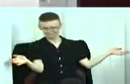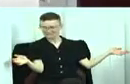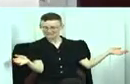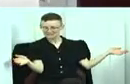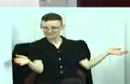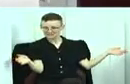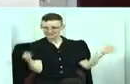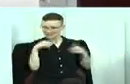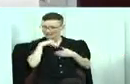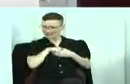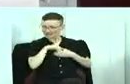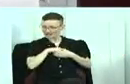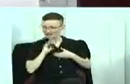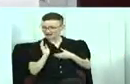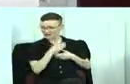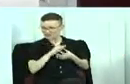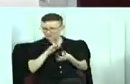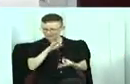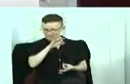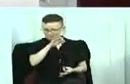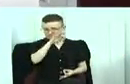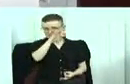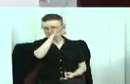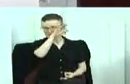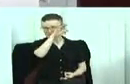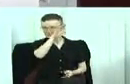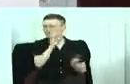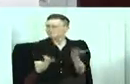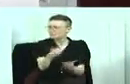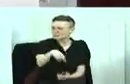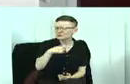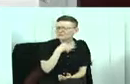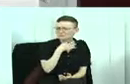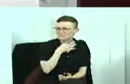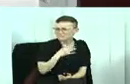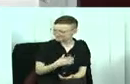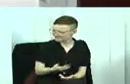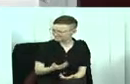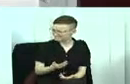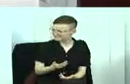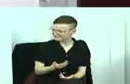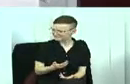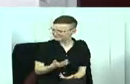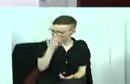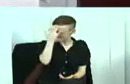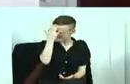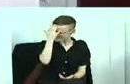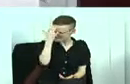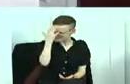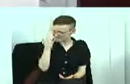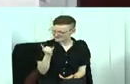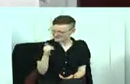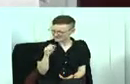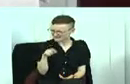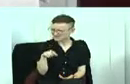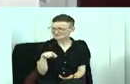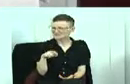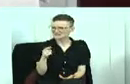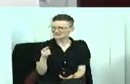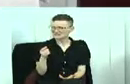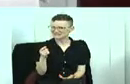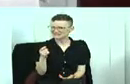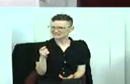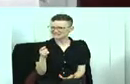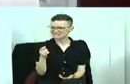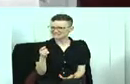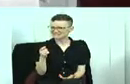today. If you ever wonder why do we have communion on a Sunday when we know that he got up and he rose? Because if you